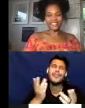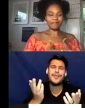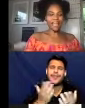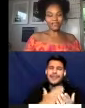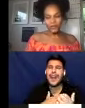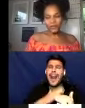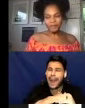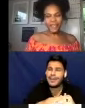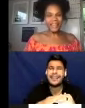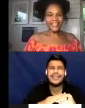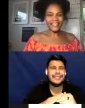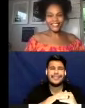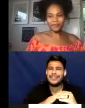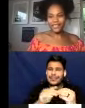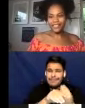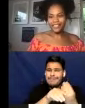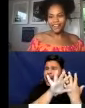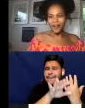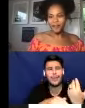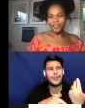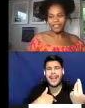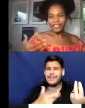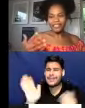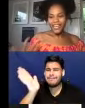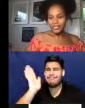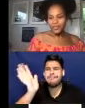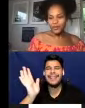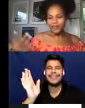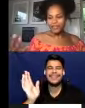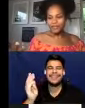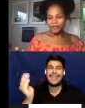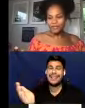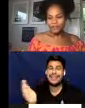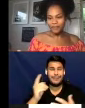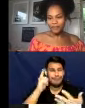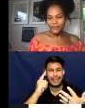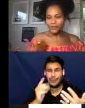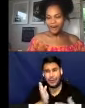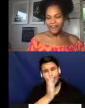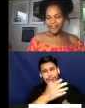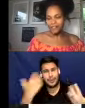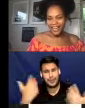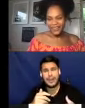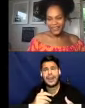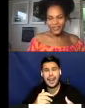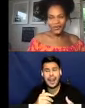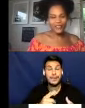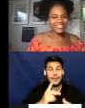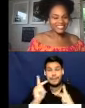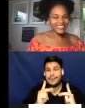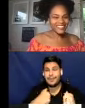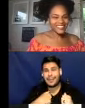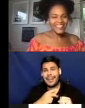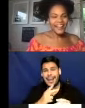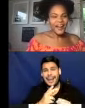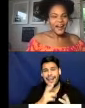on this platform and speak next to some people who I've admired throughout